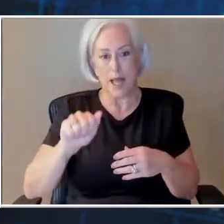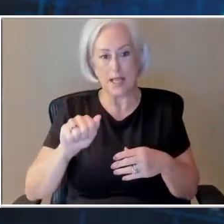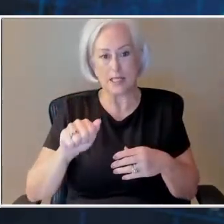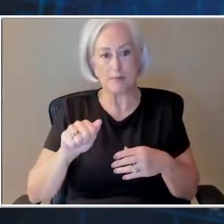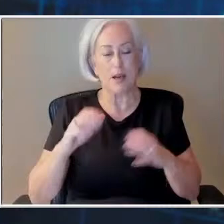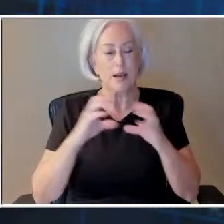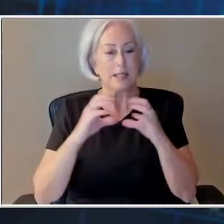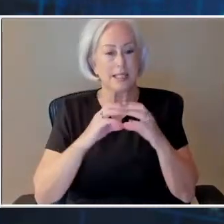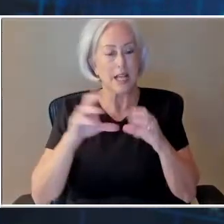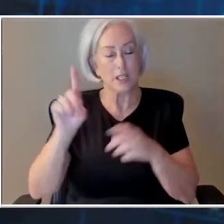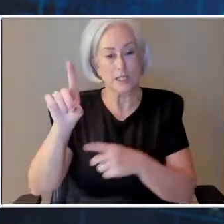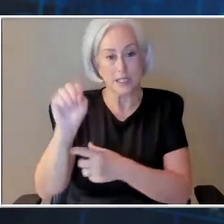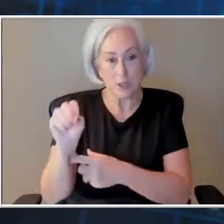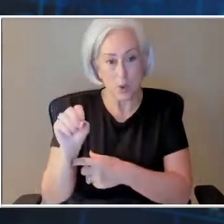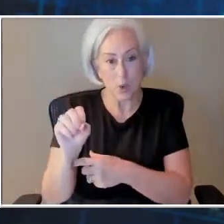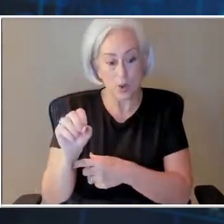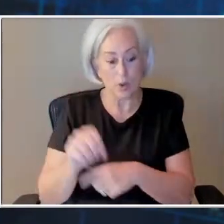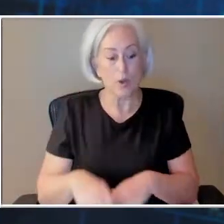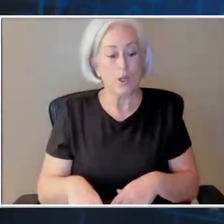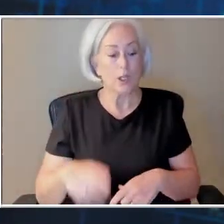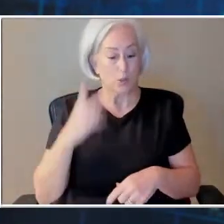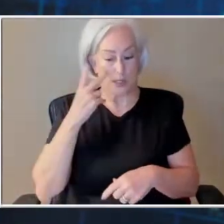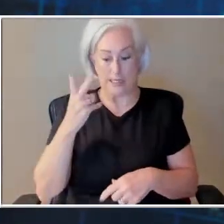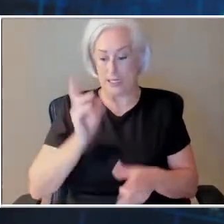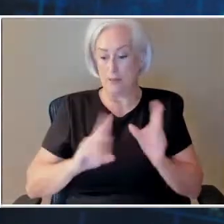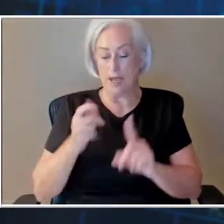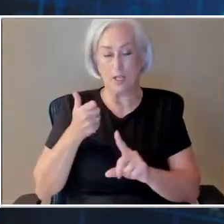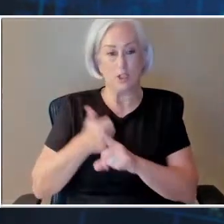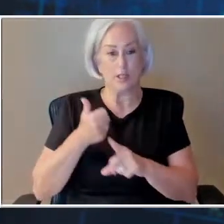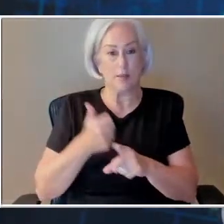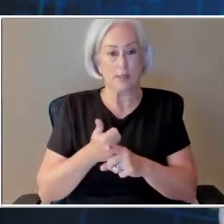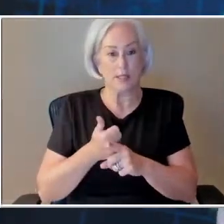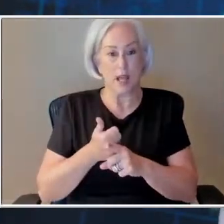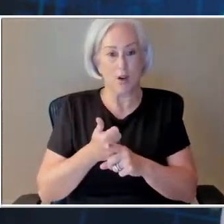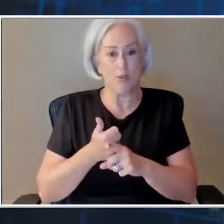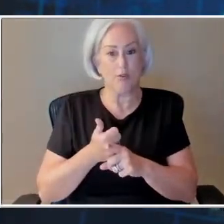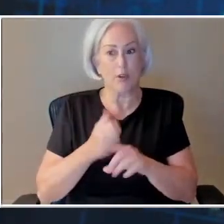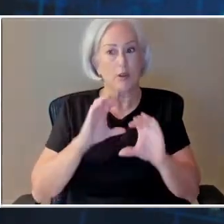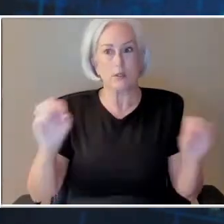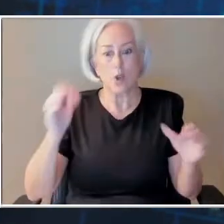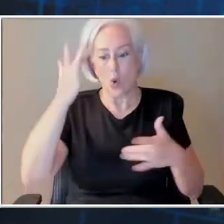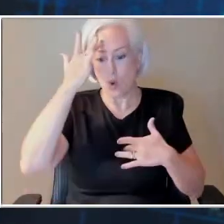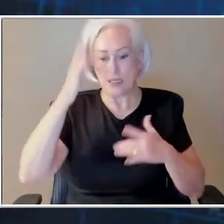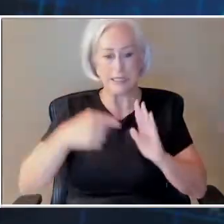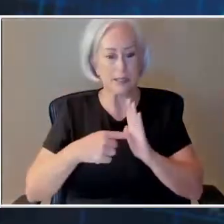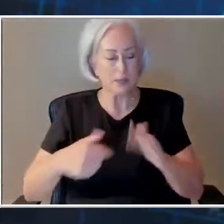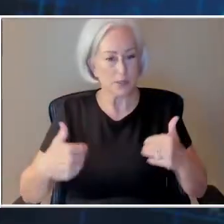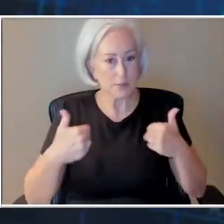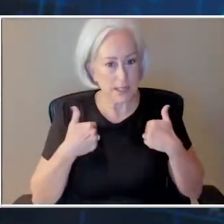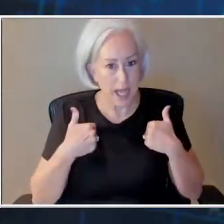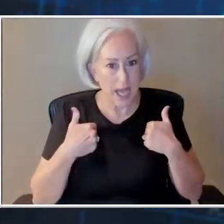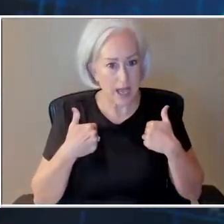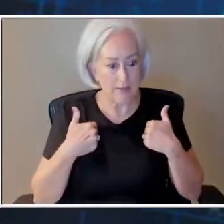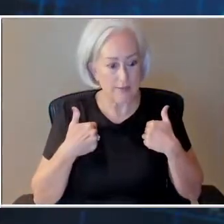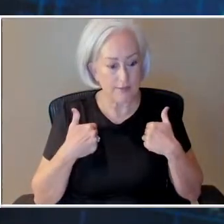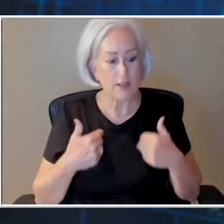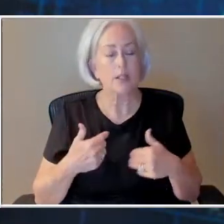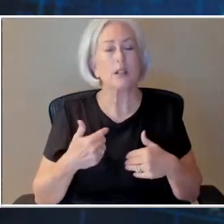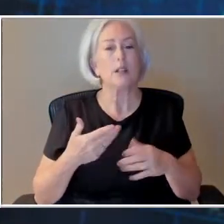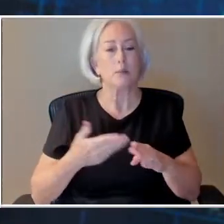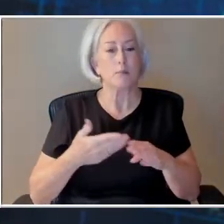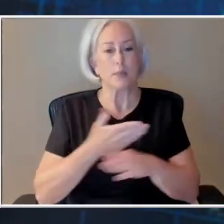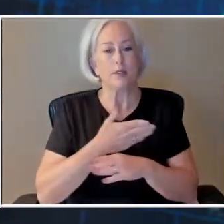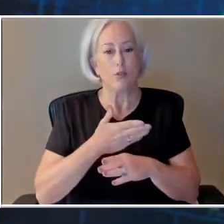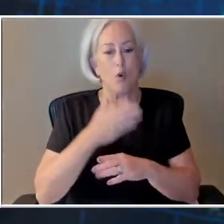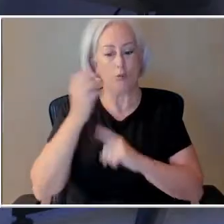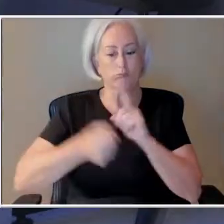who are asymptomatic, not having any symptom, and we're diagnosing them before these symptoms are actually hitting the patients, So that's one of